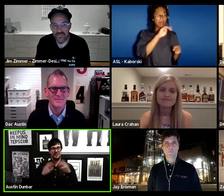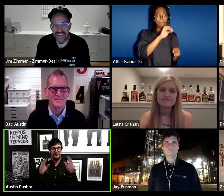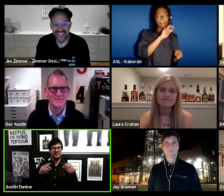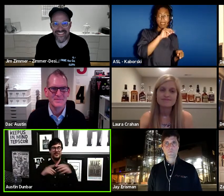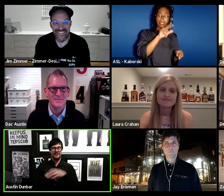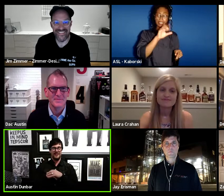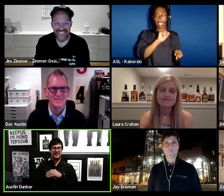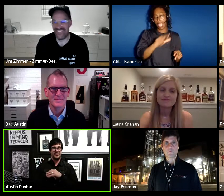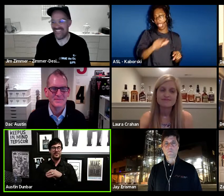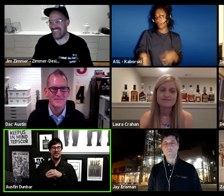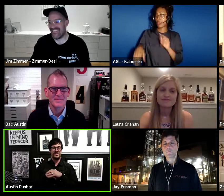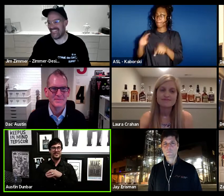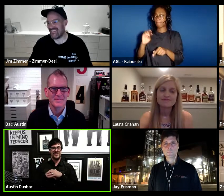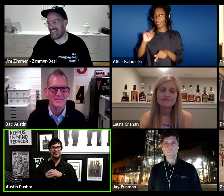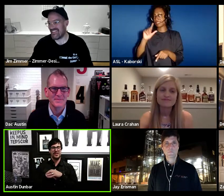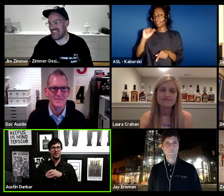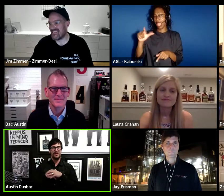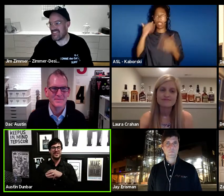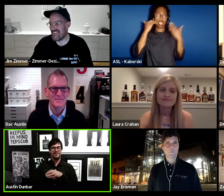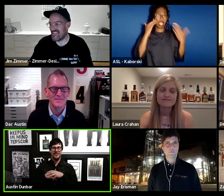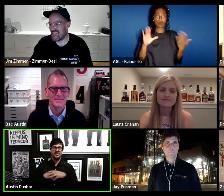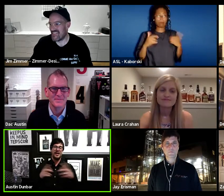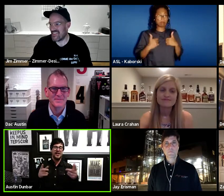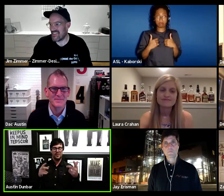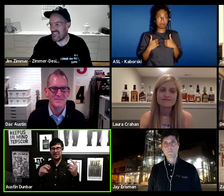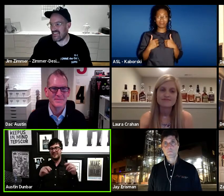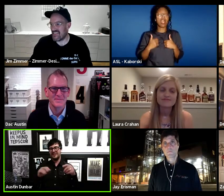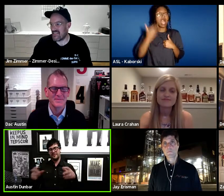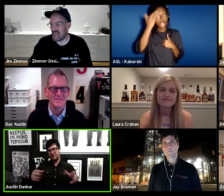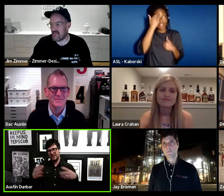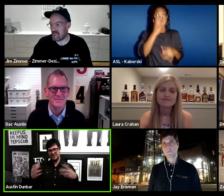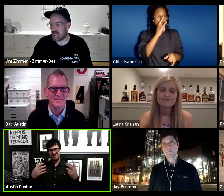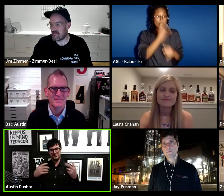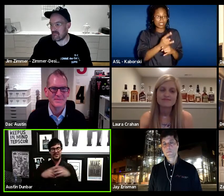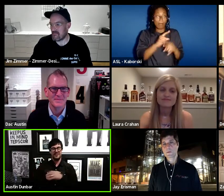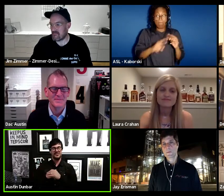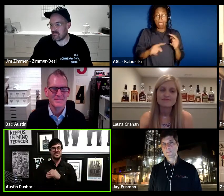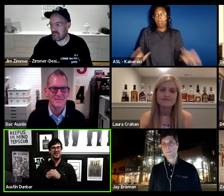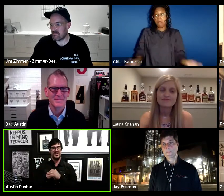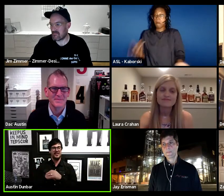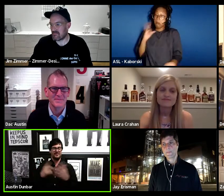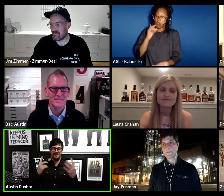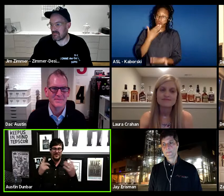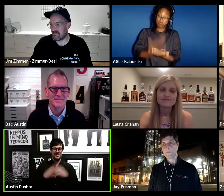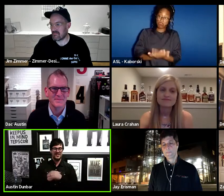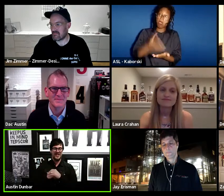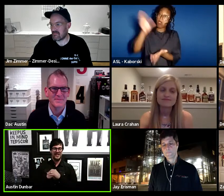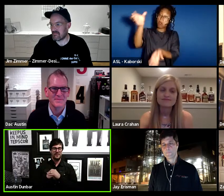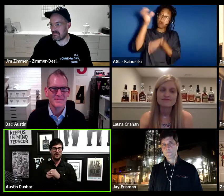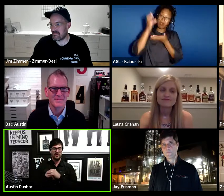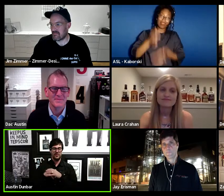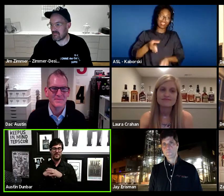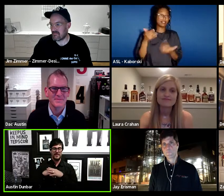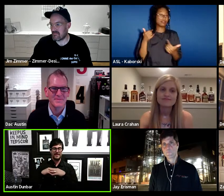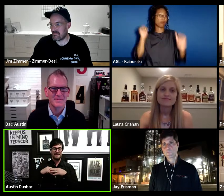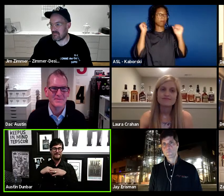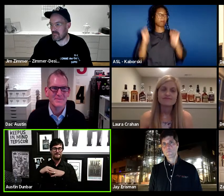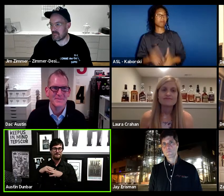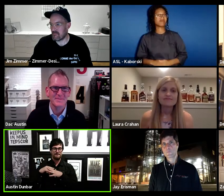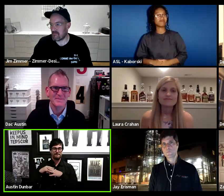mezcal. So I'm a little bit not as familiar as I am to like whiskey. So I go in kind of, okay, this looks good and this looks good, and then just kind of give it a